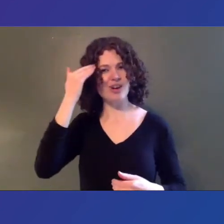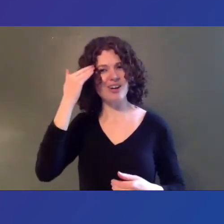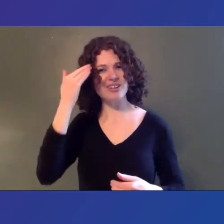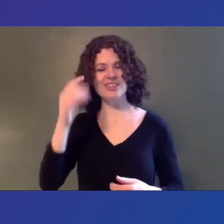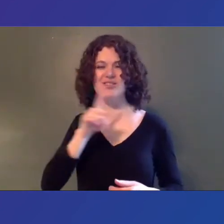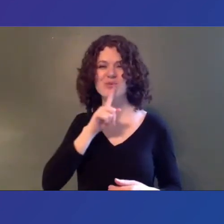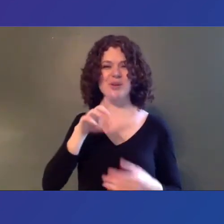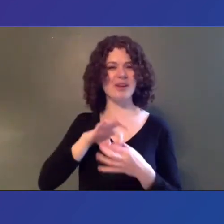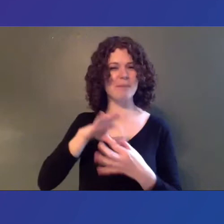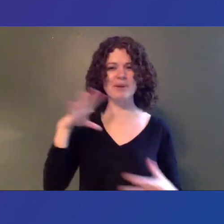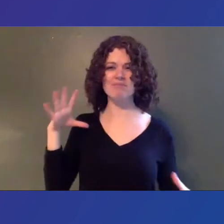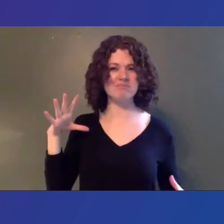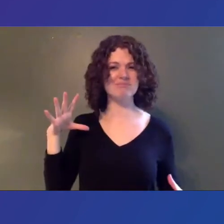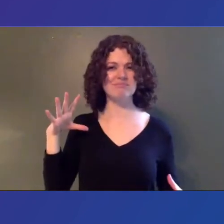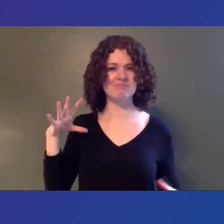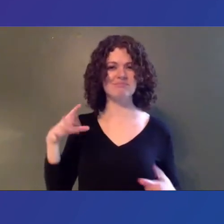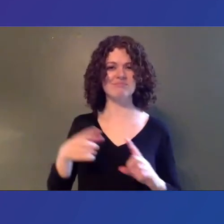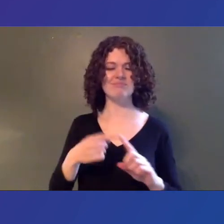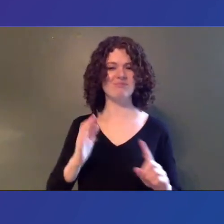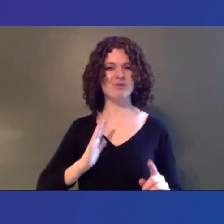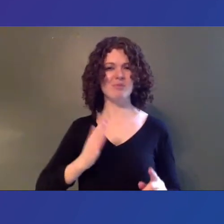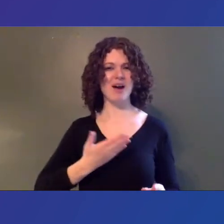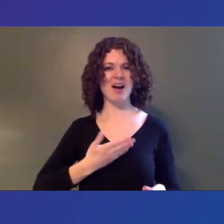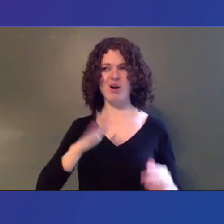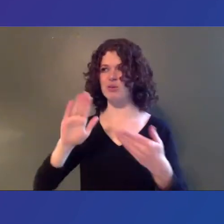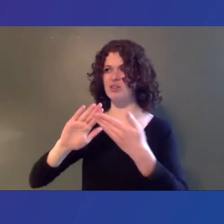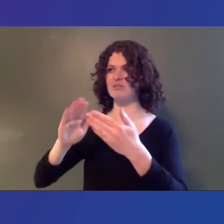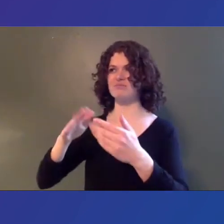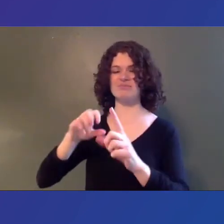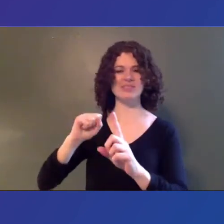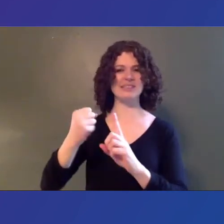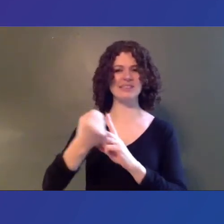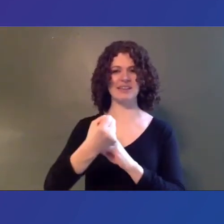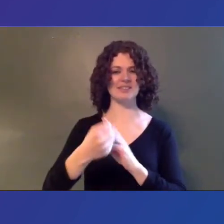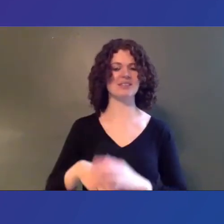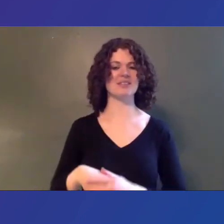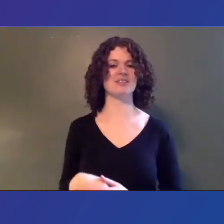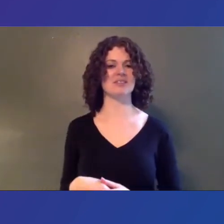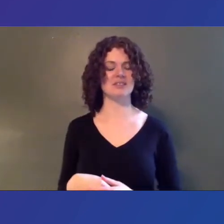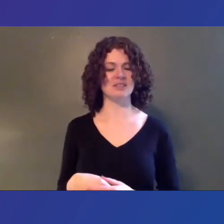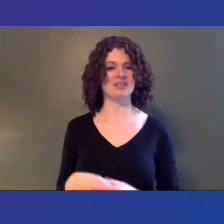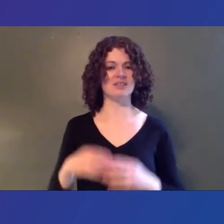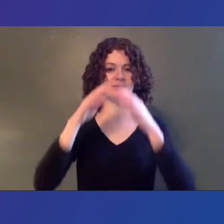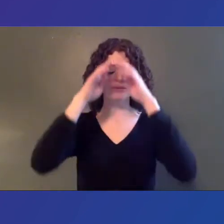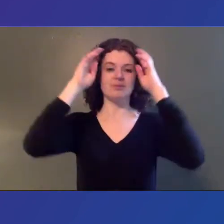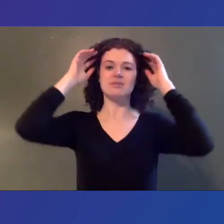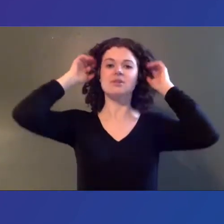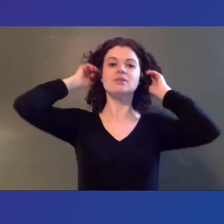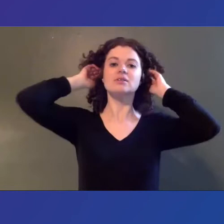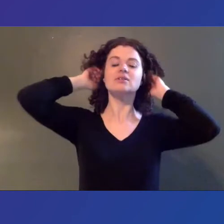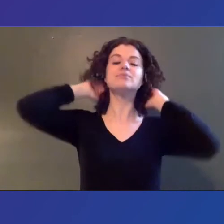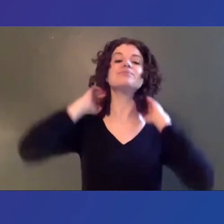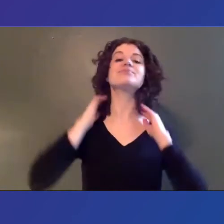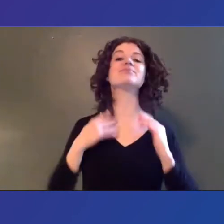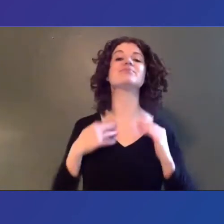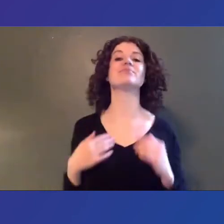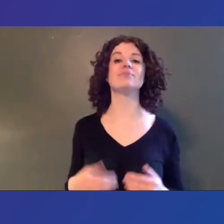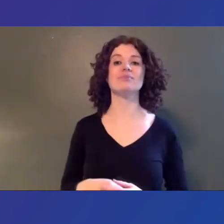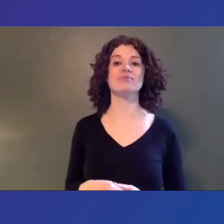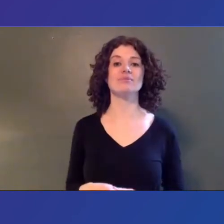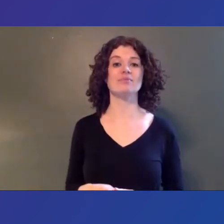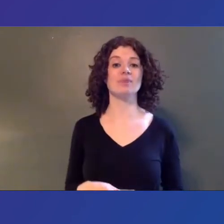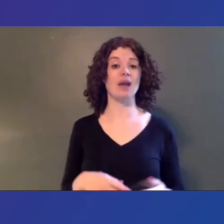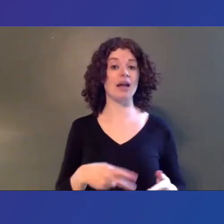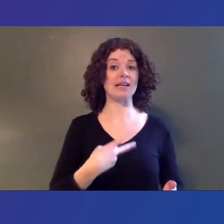body, and processing your thoughts and emotions through your body. I mean, everyone knows that, who was involved in dance knows that your